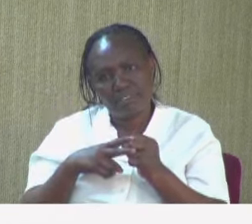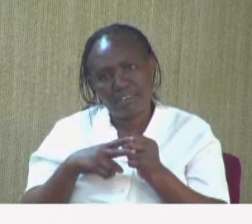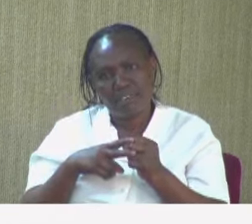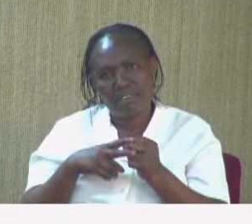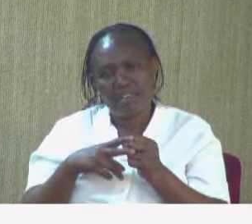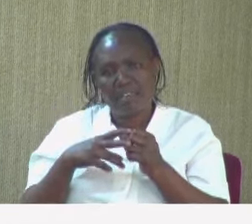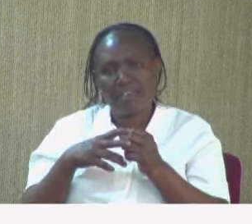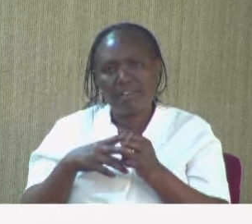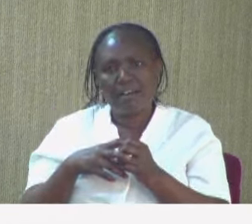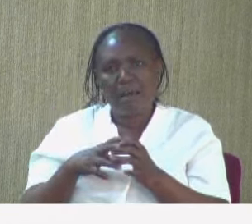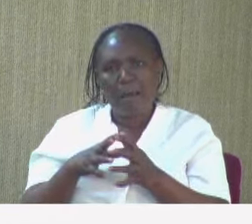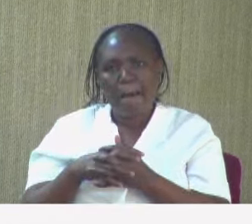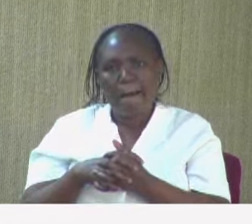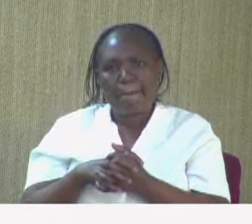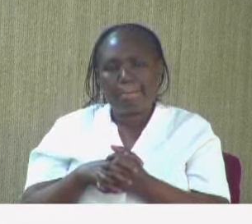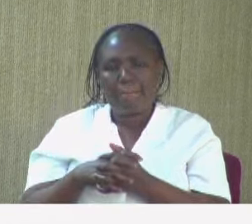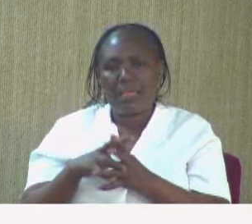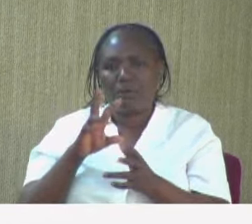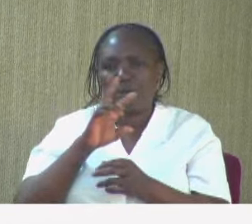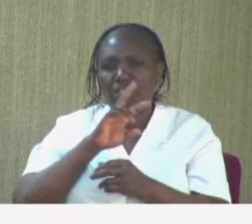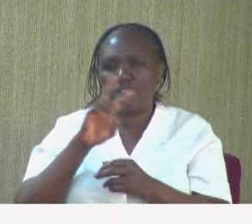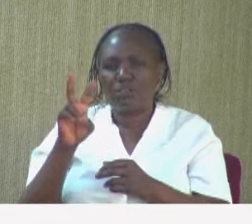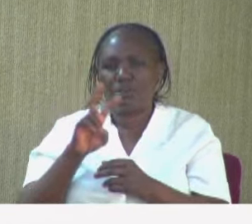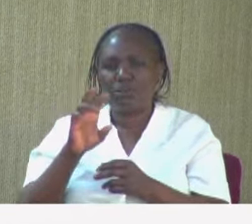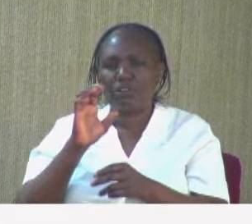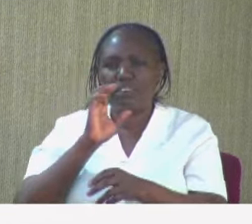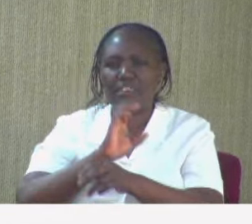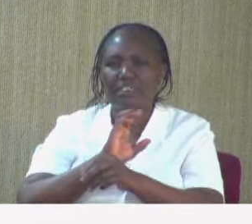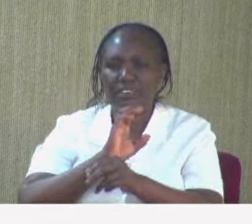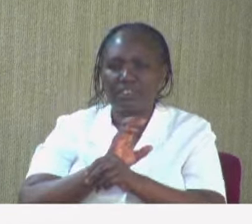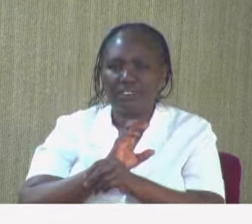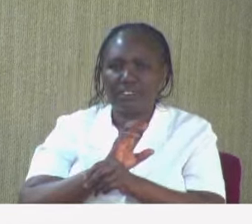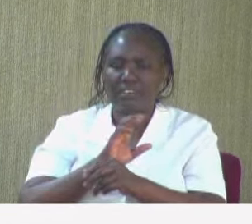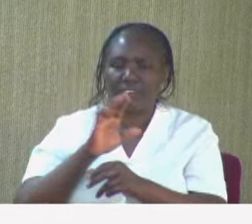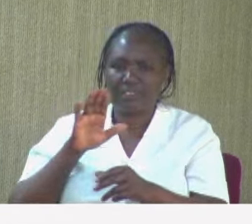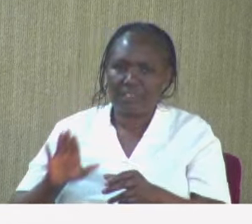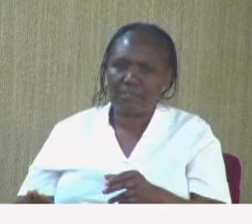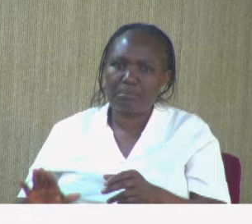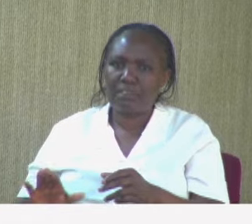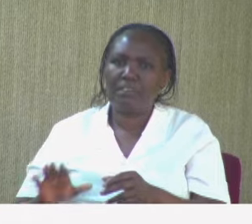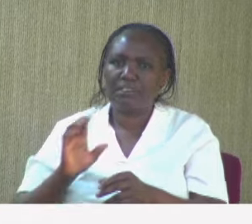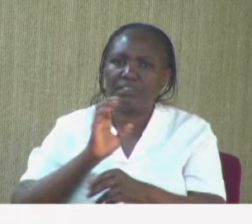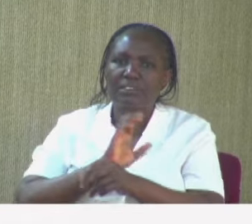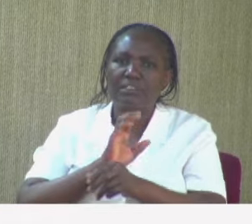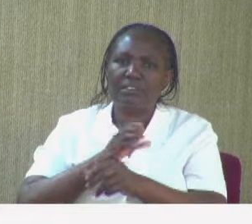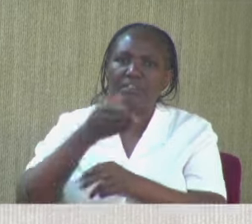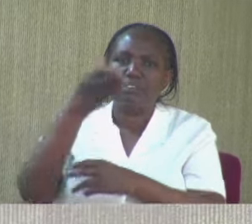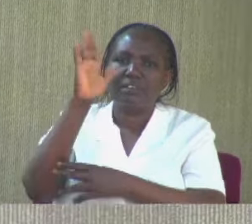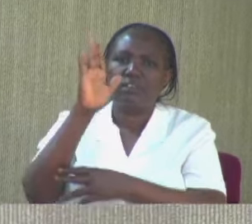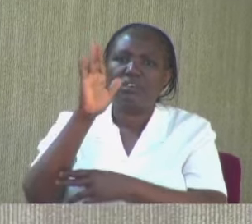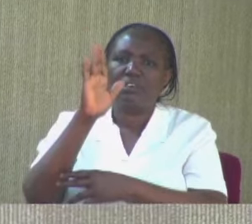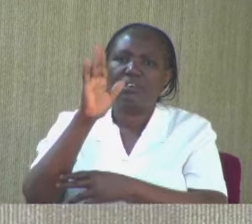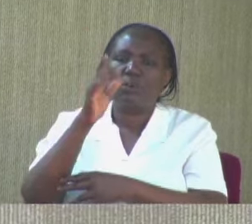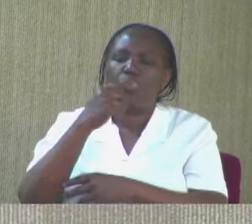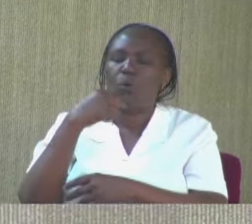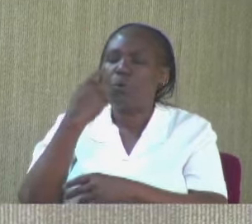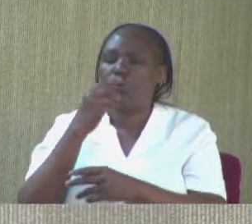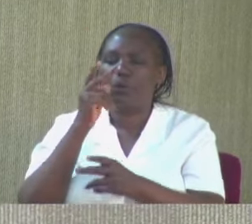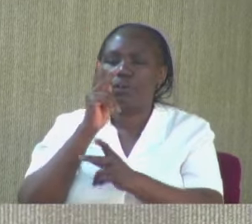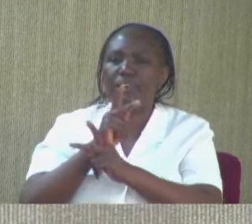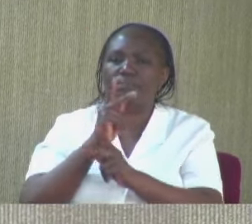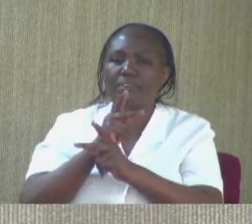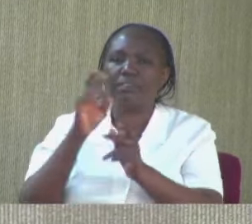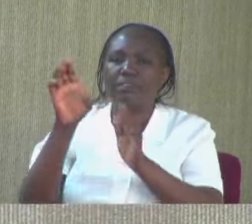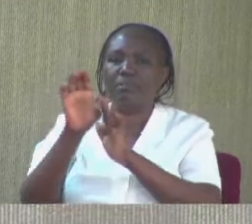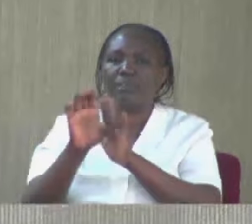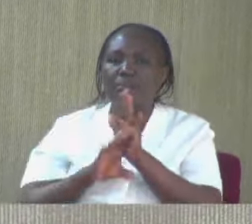remnant of her seed." We identified ourselves, the church, as the remnant church of God. that which keep the commandments of God and